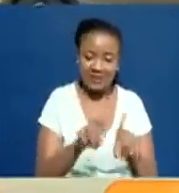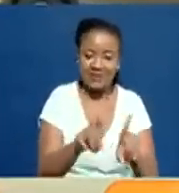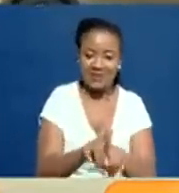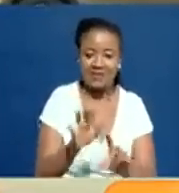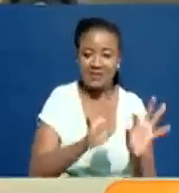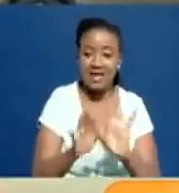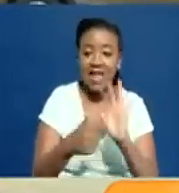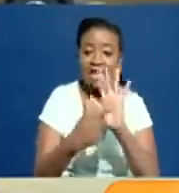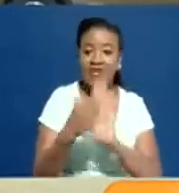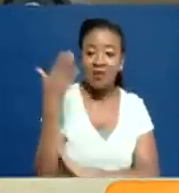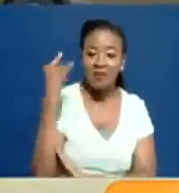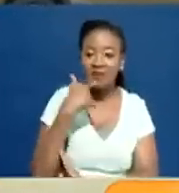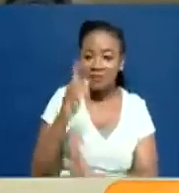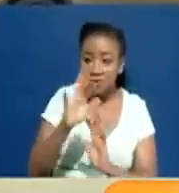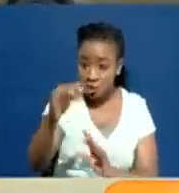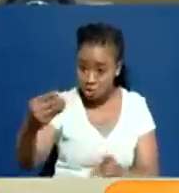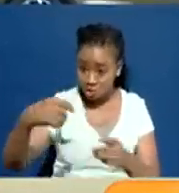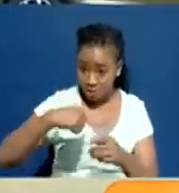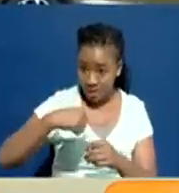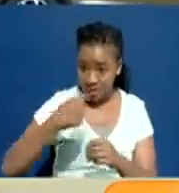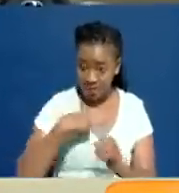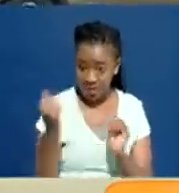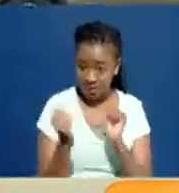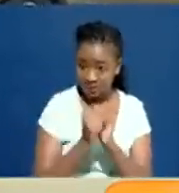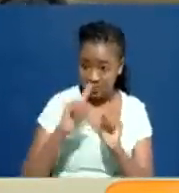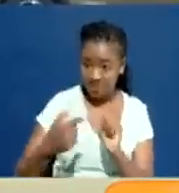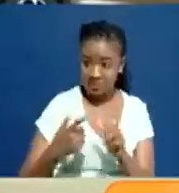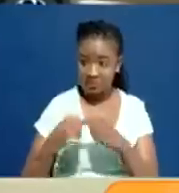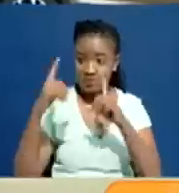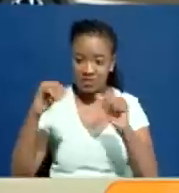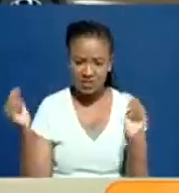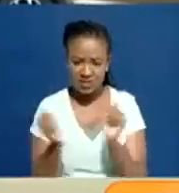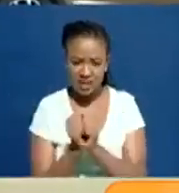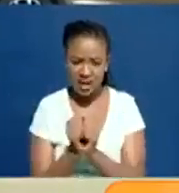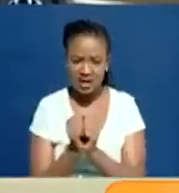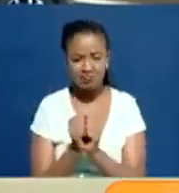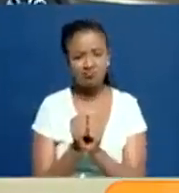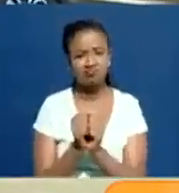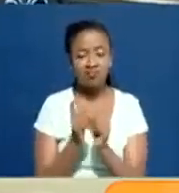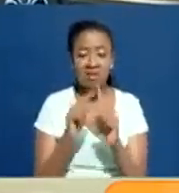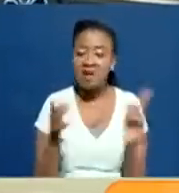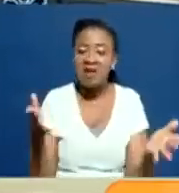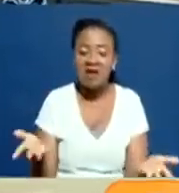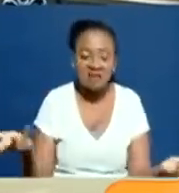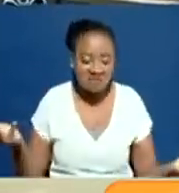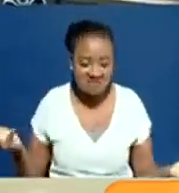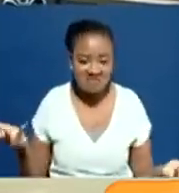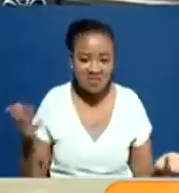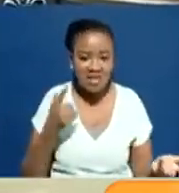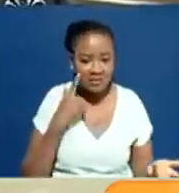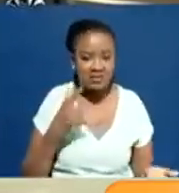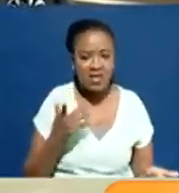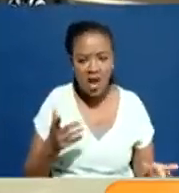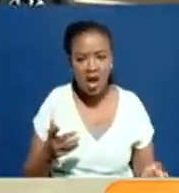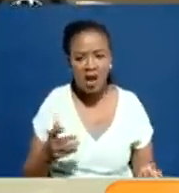ulikuwa unaambia mtu utamlipisha 10,000 kumpiga picha 10 anashangaa, unaona? But right now watu wana appreciate your art, which